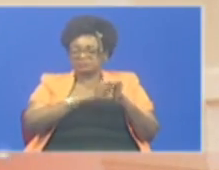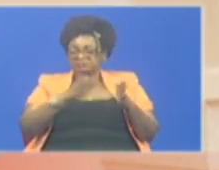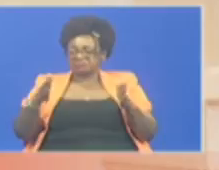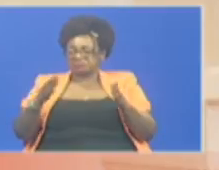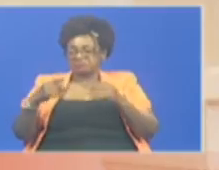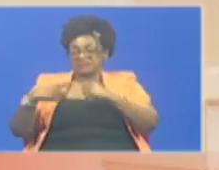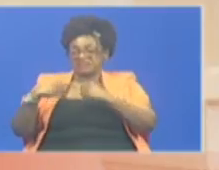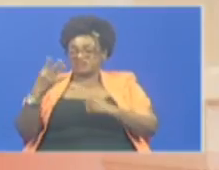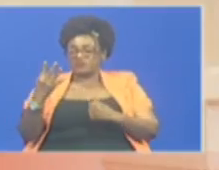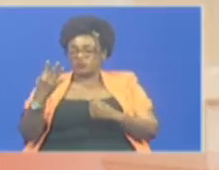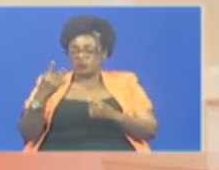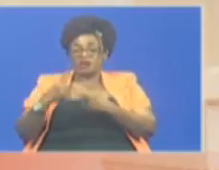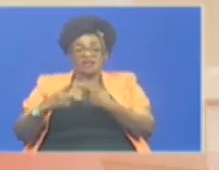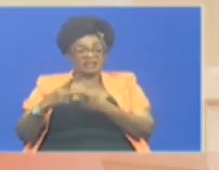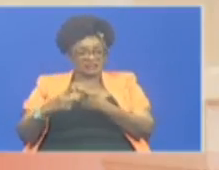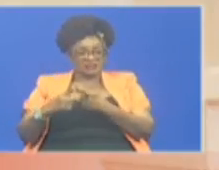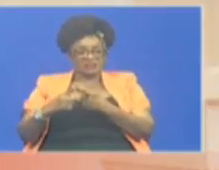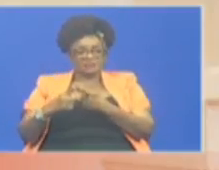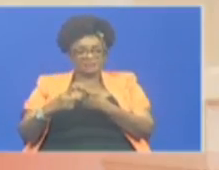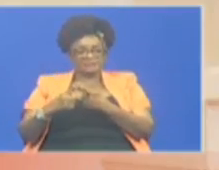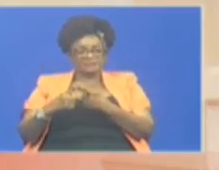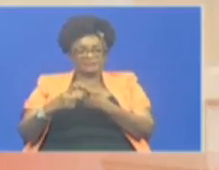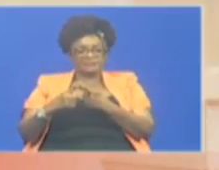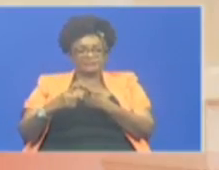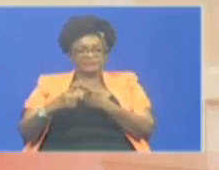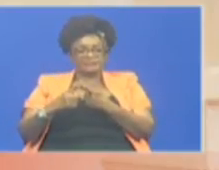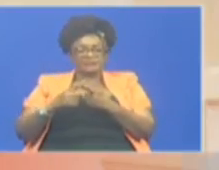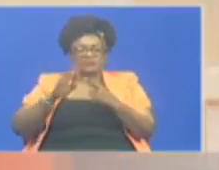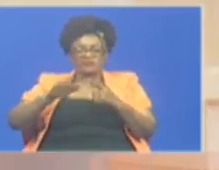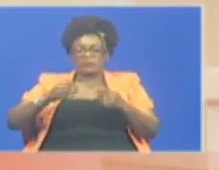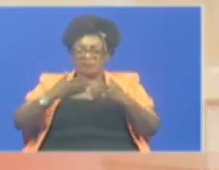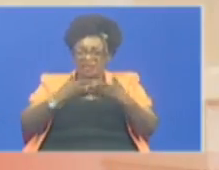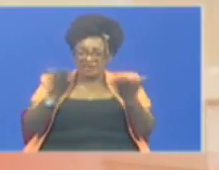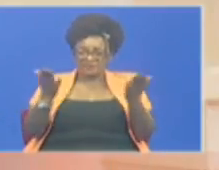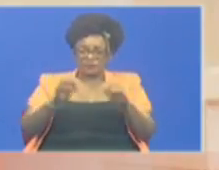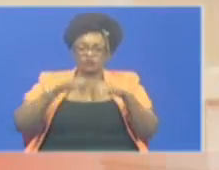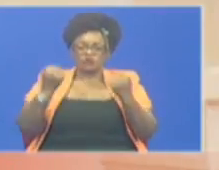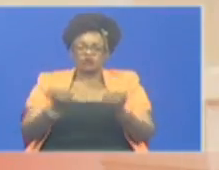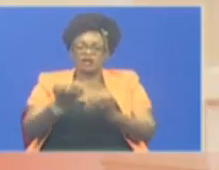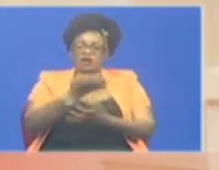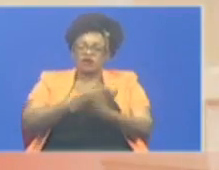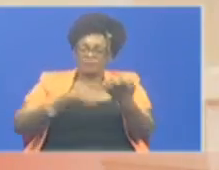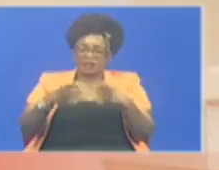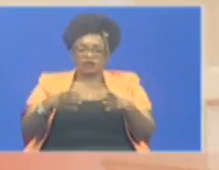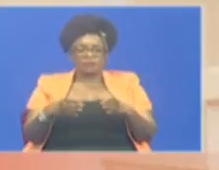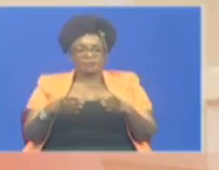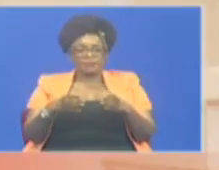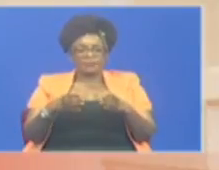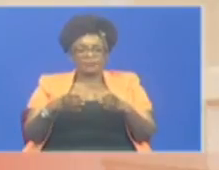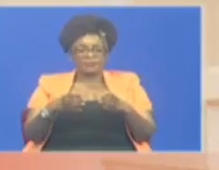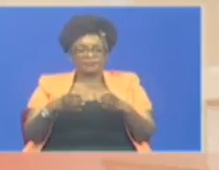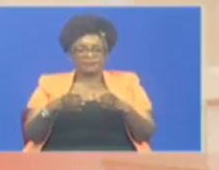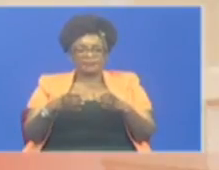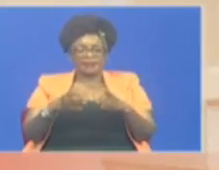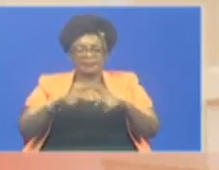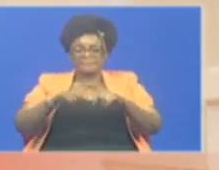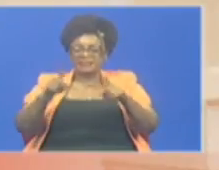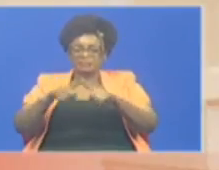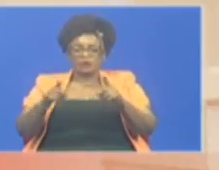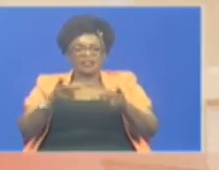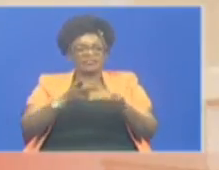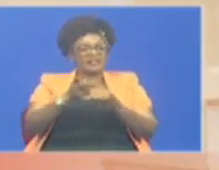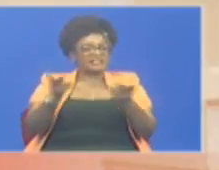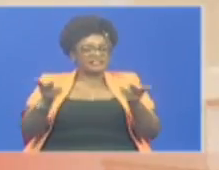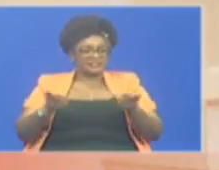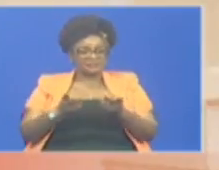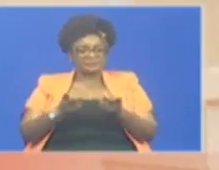years and come from every social economic group and multiple ethnicities